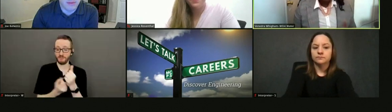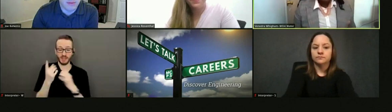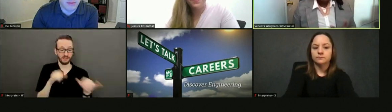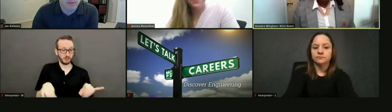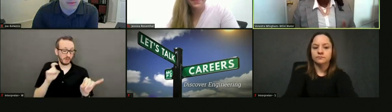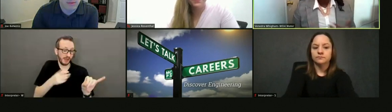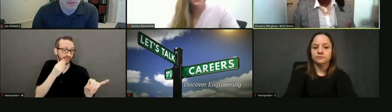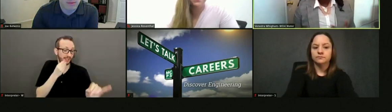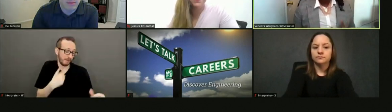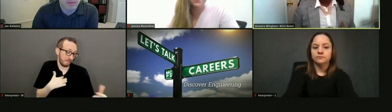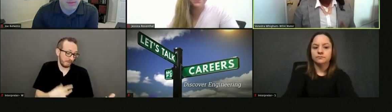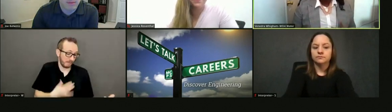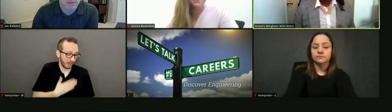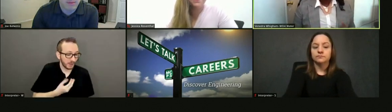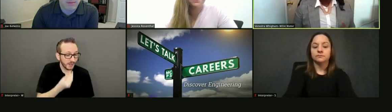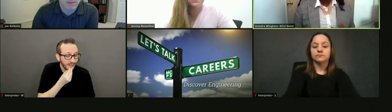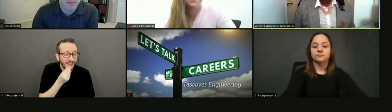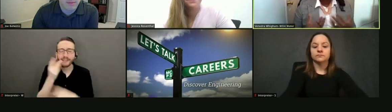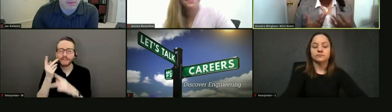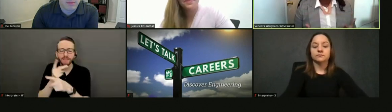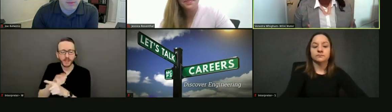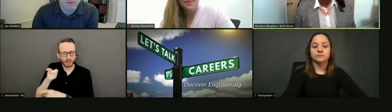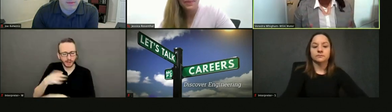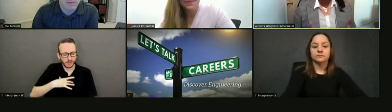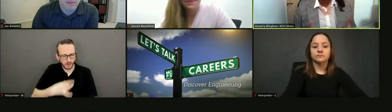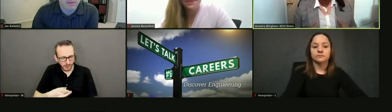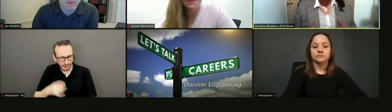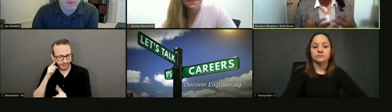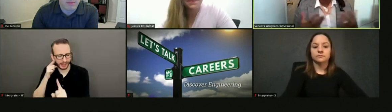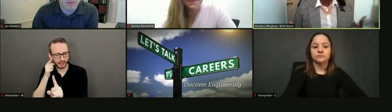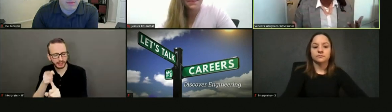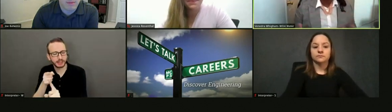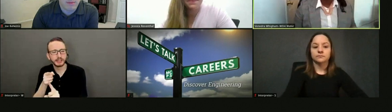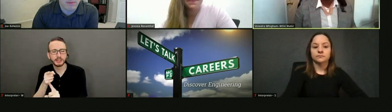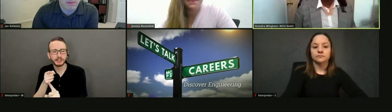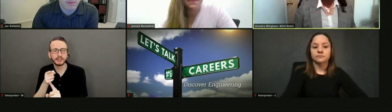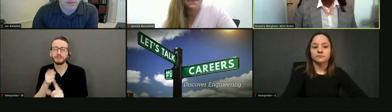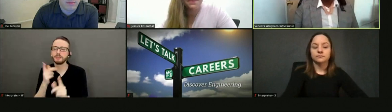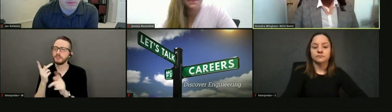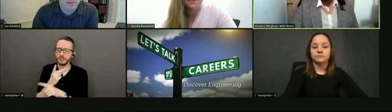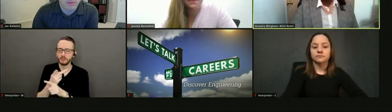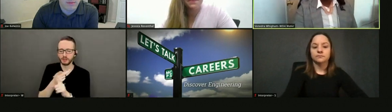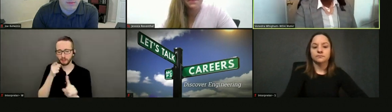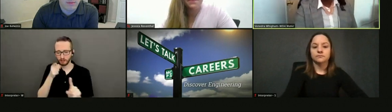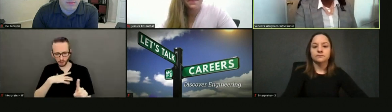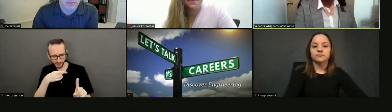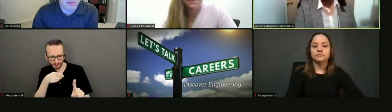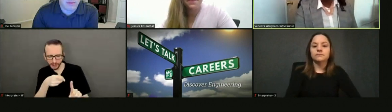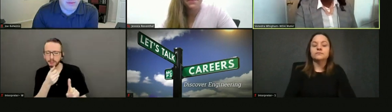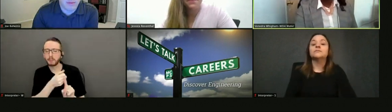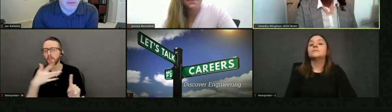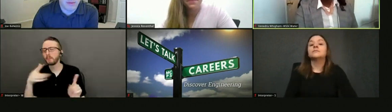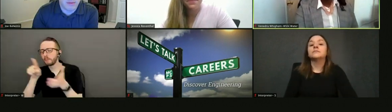So, you know, find out what you like and what you can do and expand upon what you like.